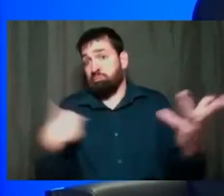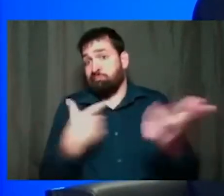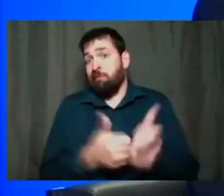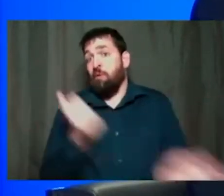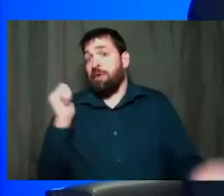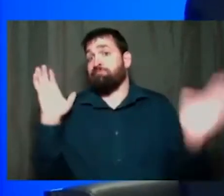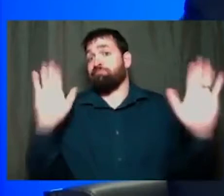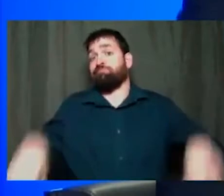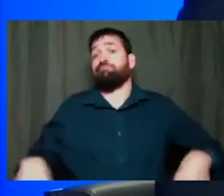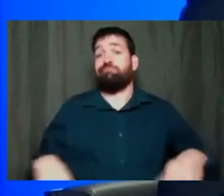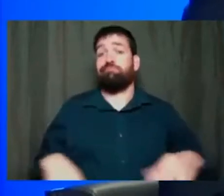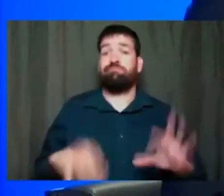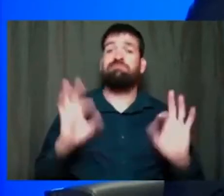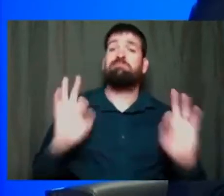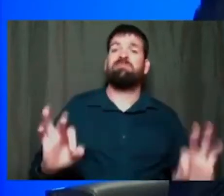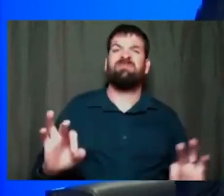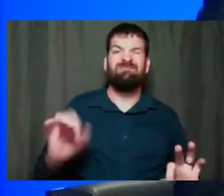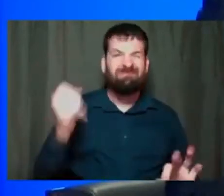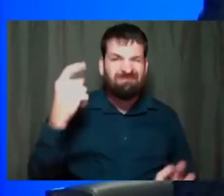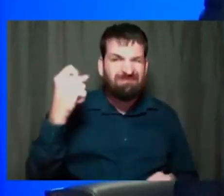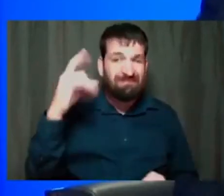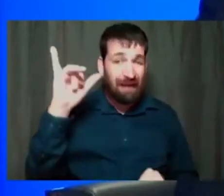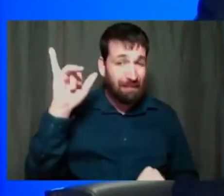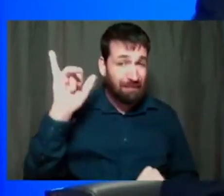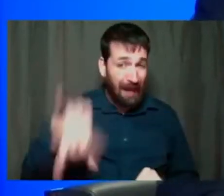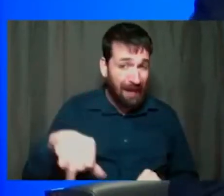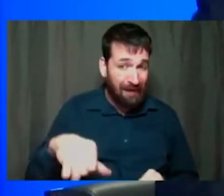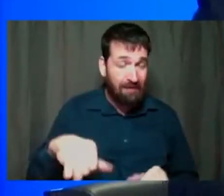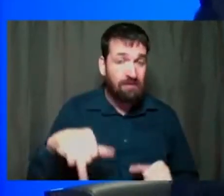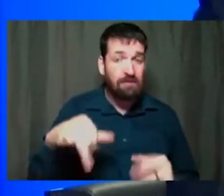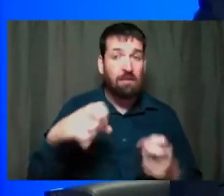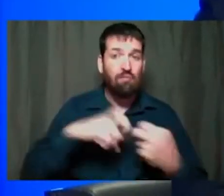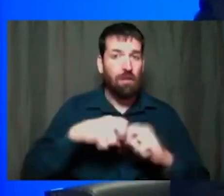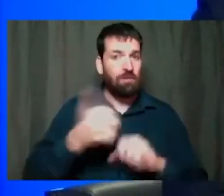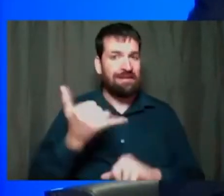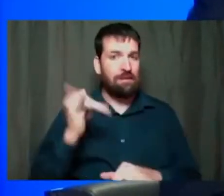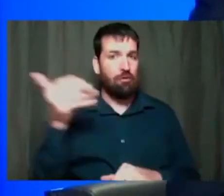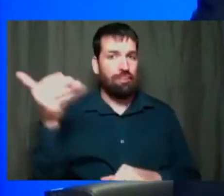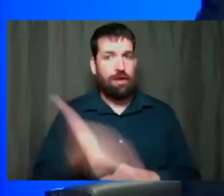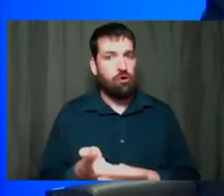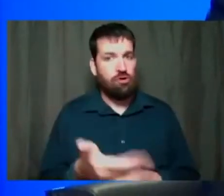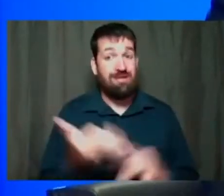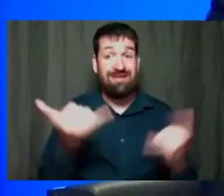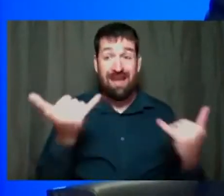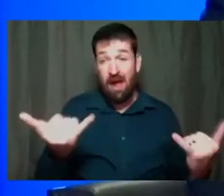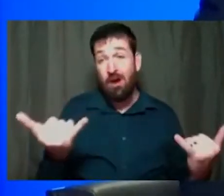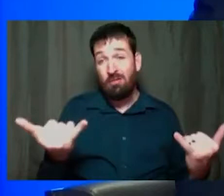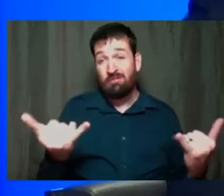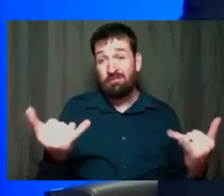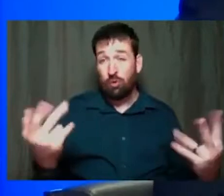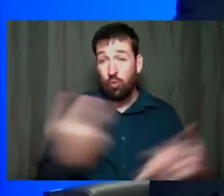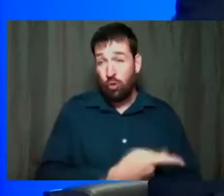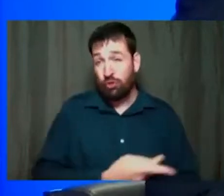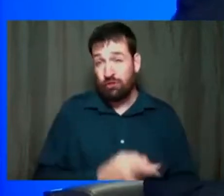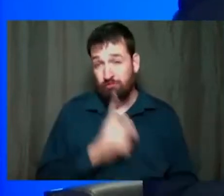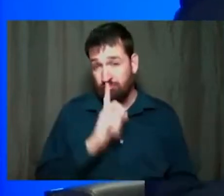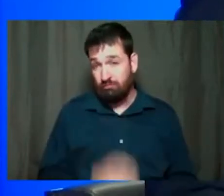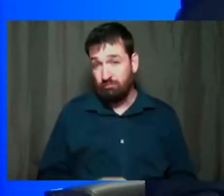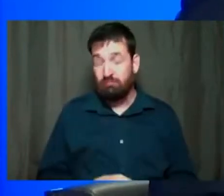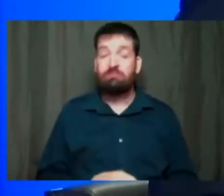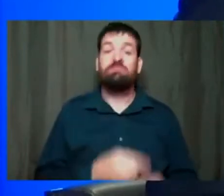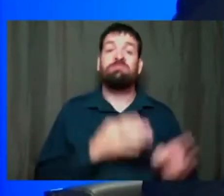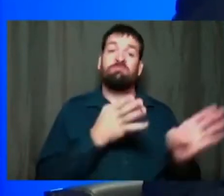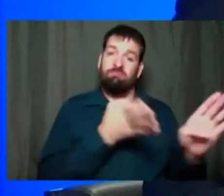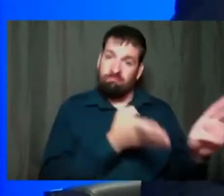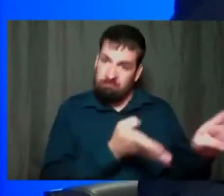problem is, in that passive avoidance, now the problem still exists. It's even compounded. So what we want to shift to is this idea of